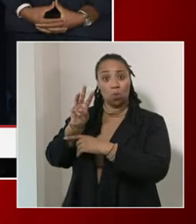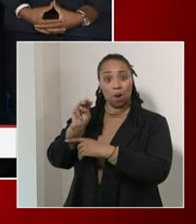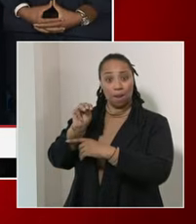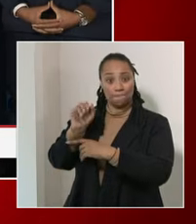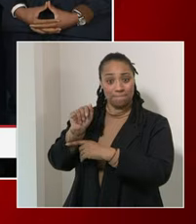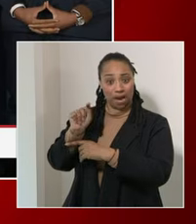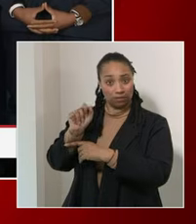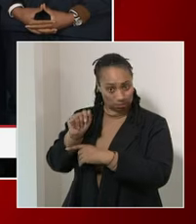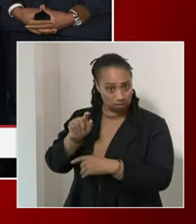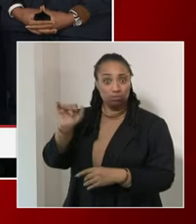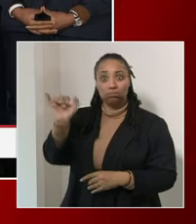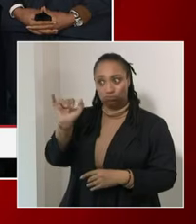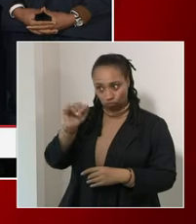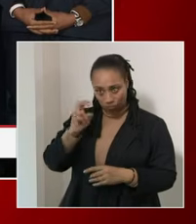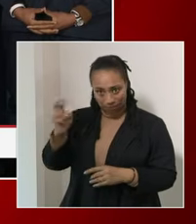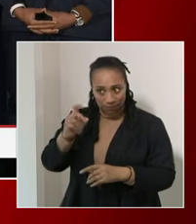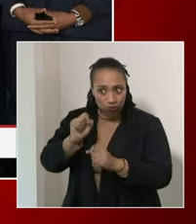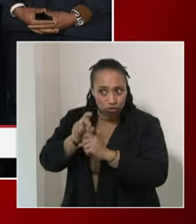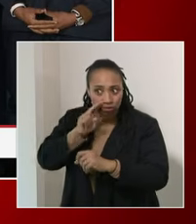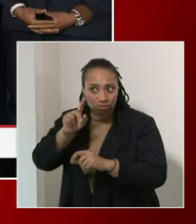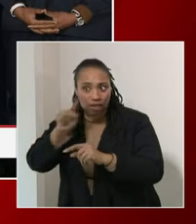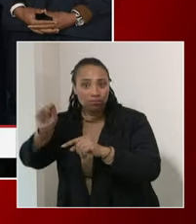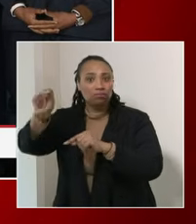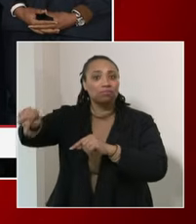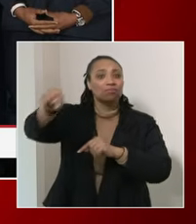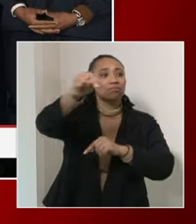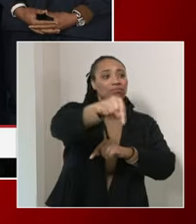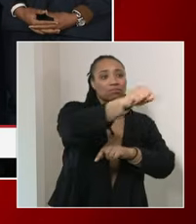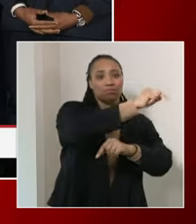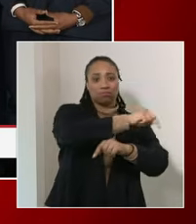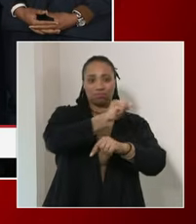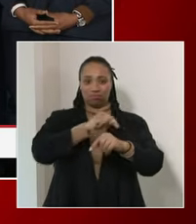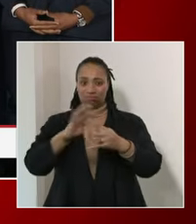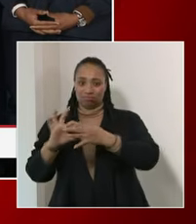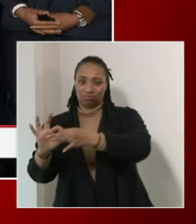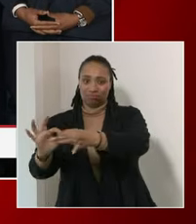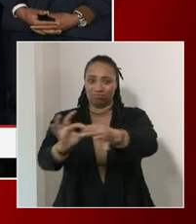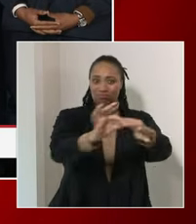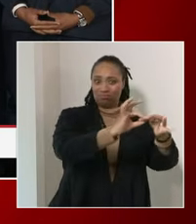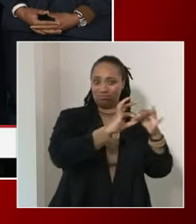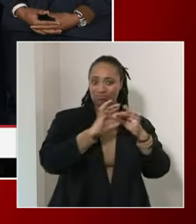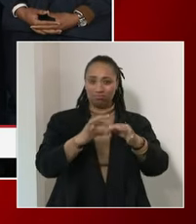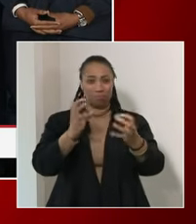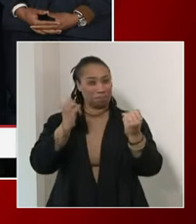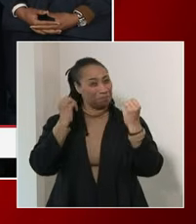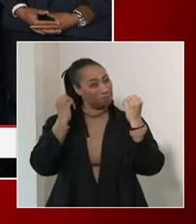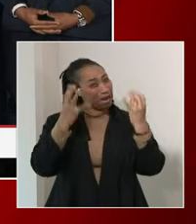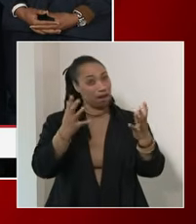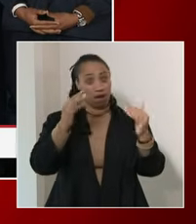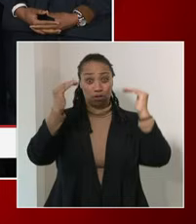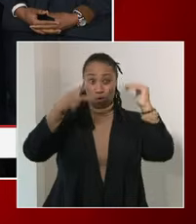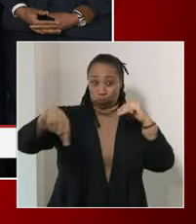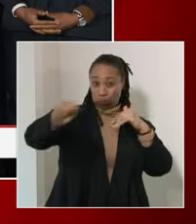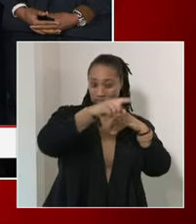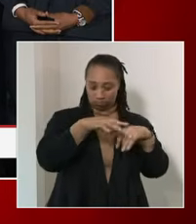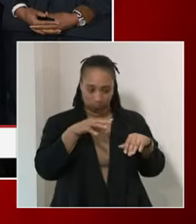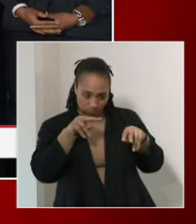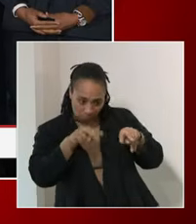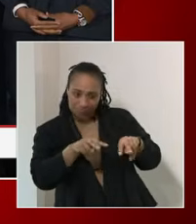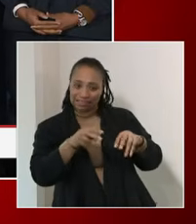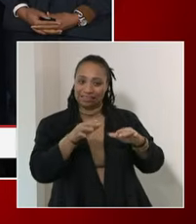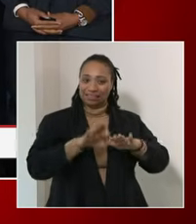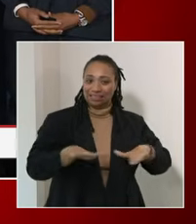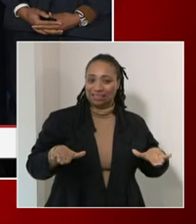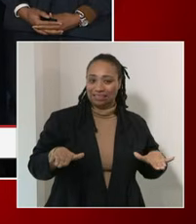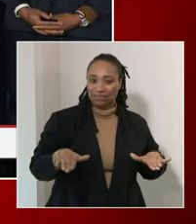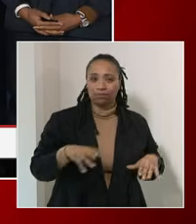school. So a lot of adults have been focused and working hard as well. Is your question about if we've had any heating